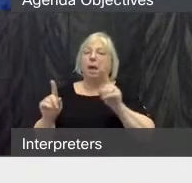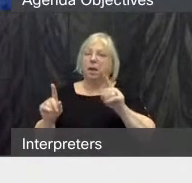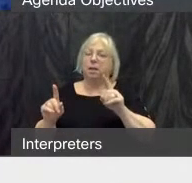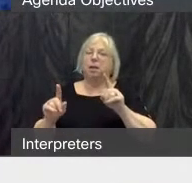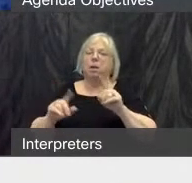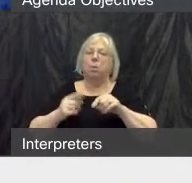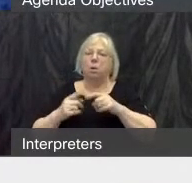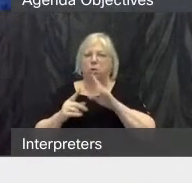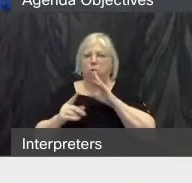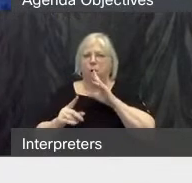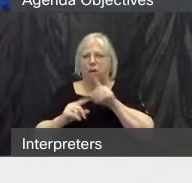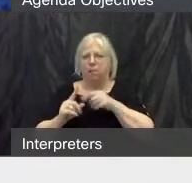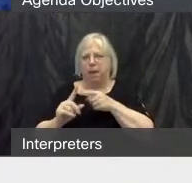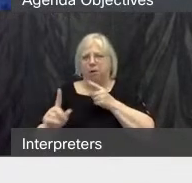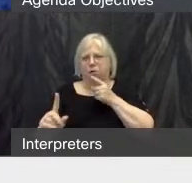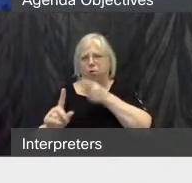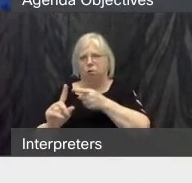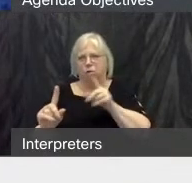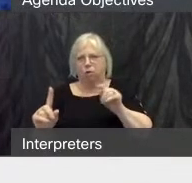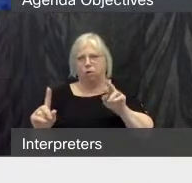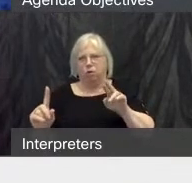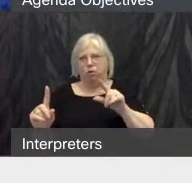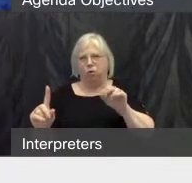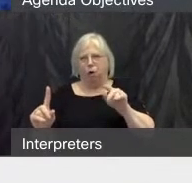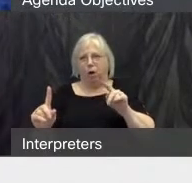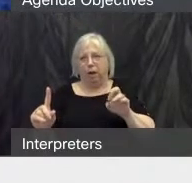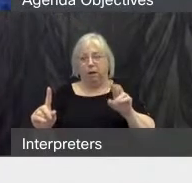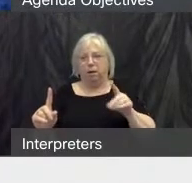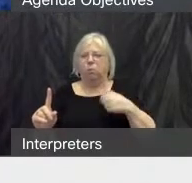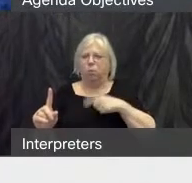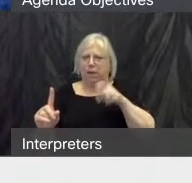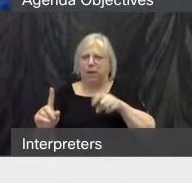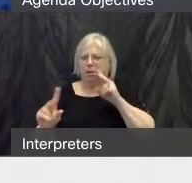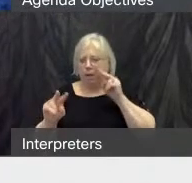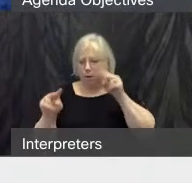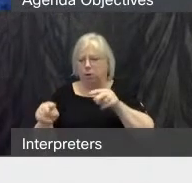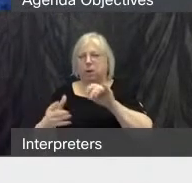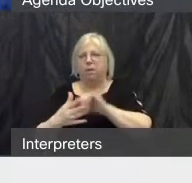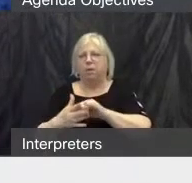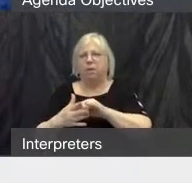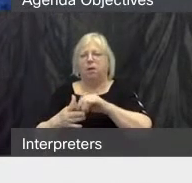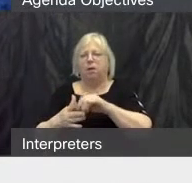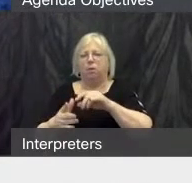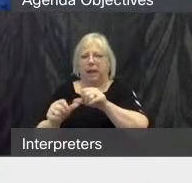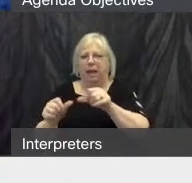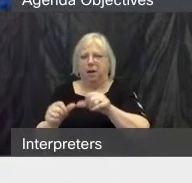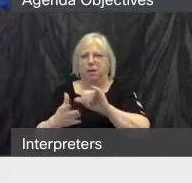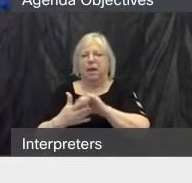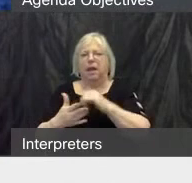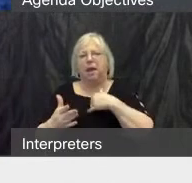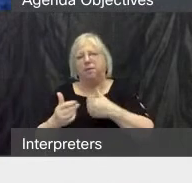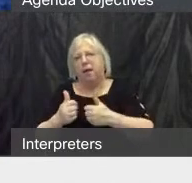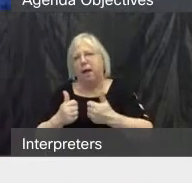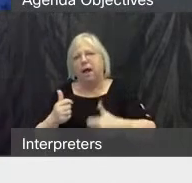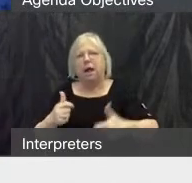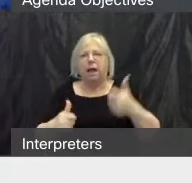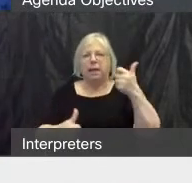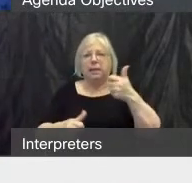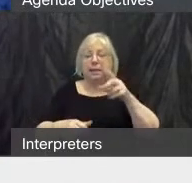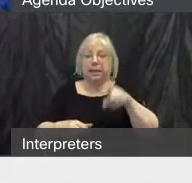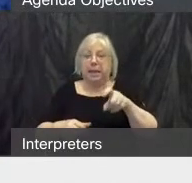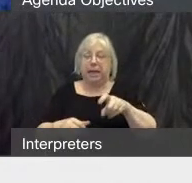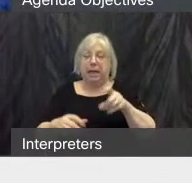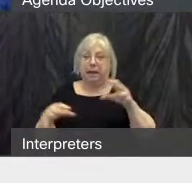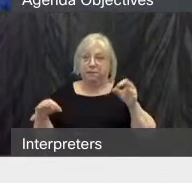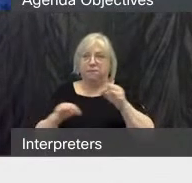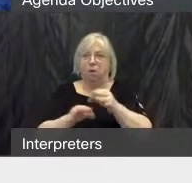talking about targeted, we need to be looking at those that are in the most need and focusing money.